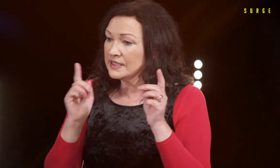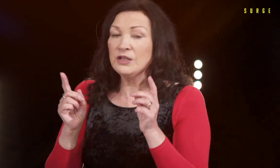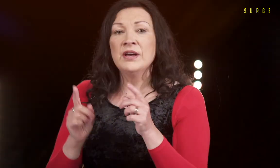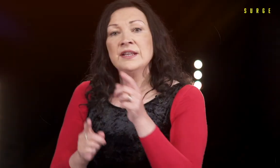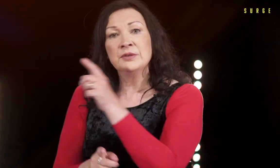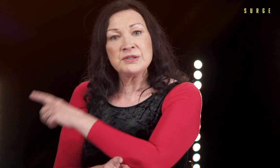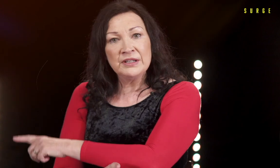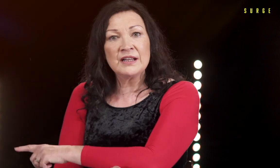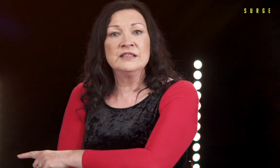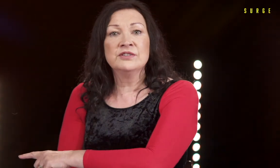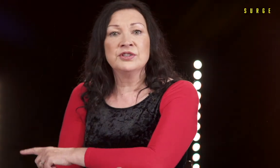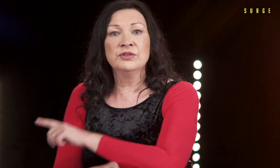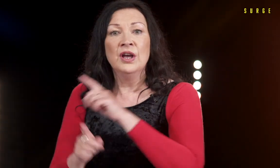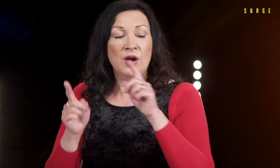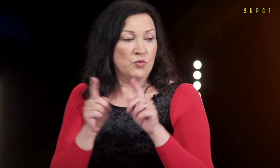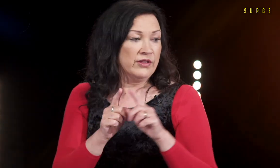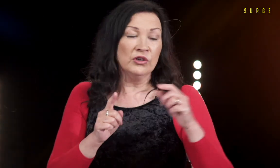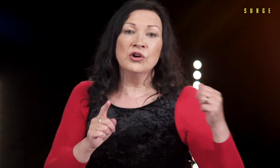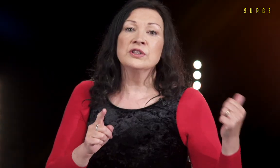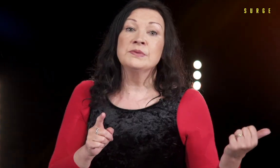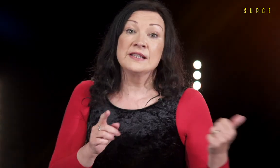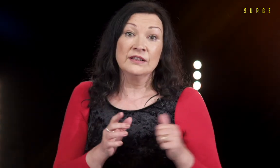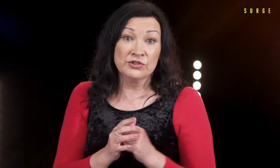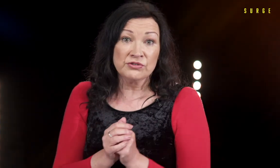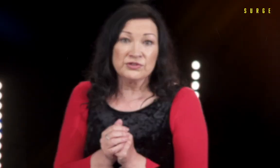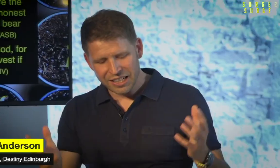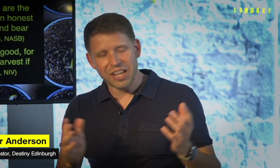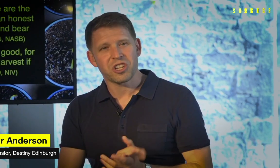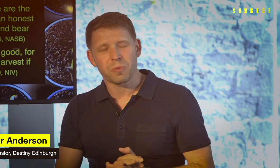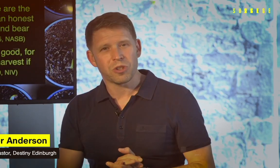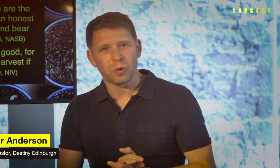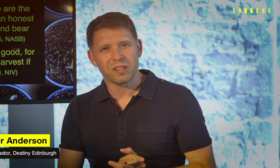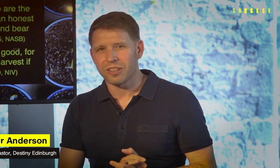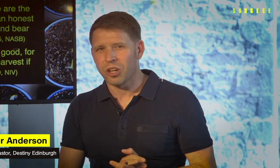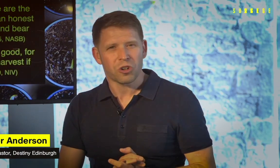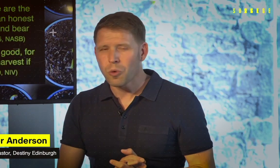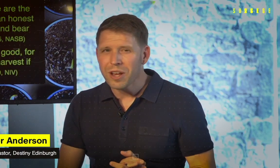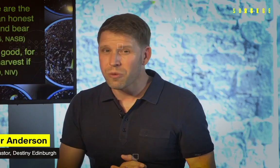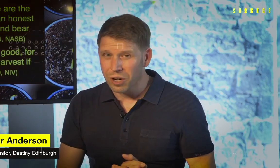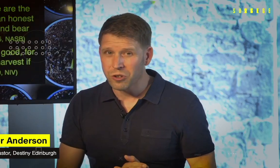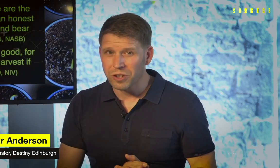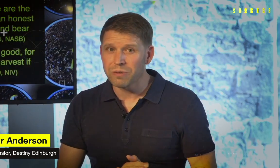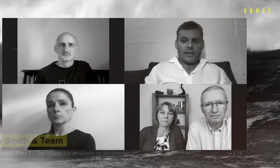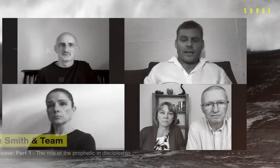and see where the enemy's been lying to you and where the Lord has been telling the truth to you.